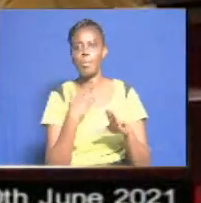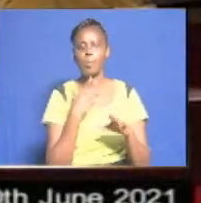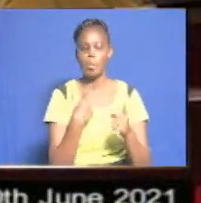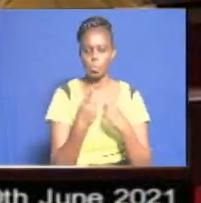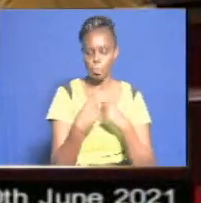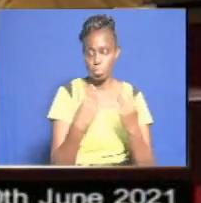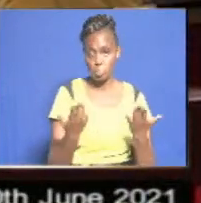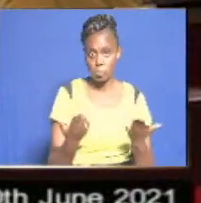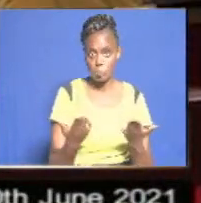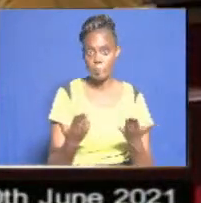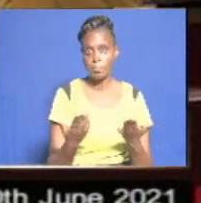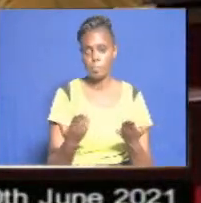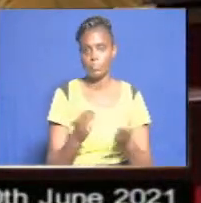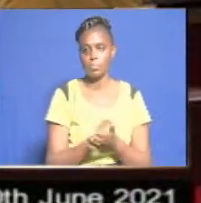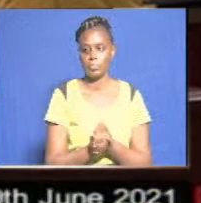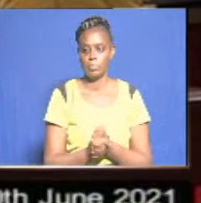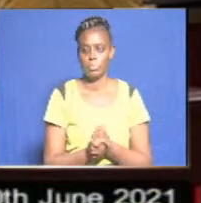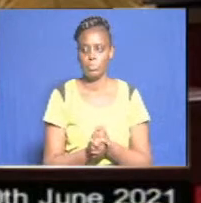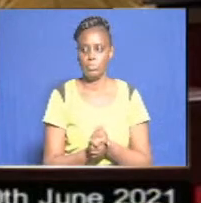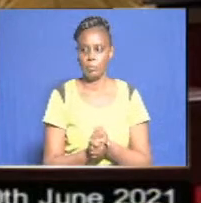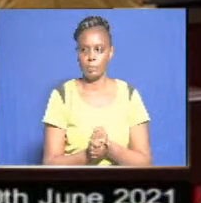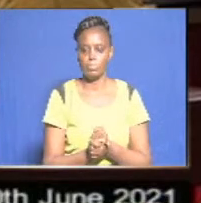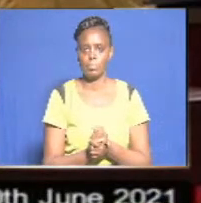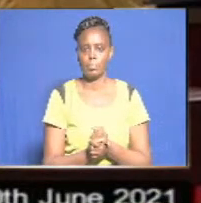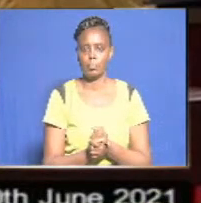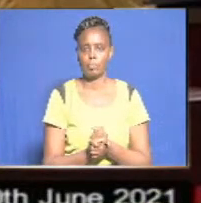or unintended?